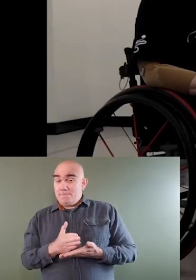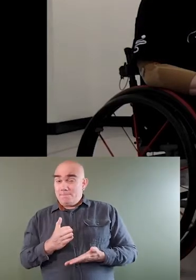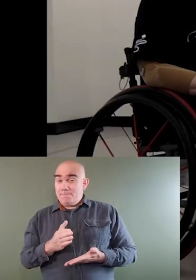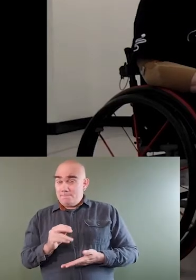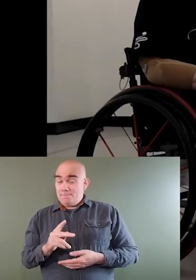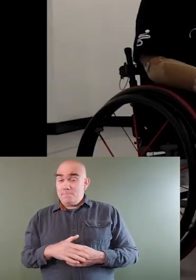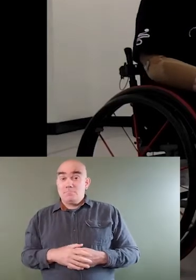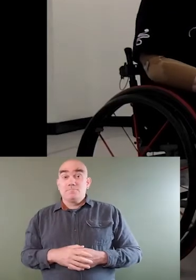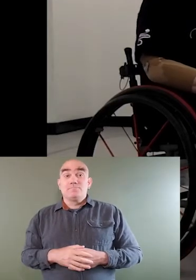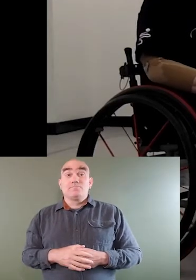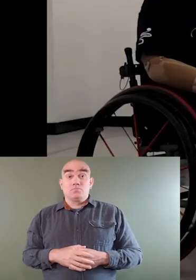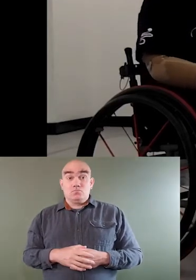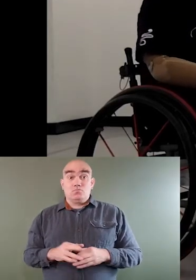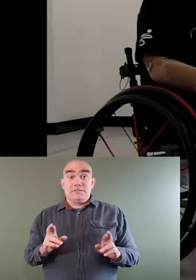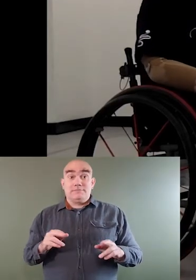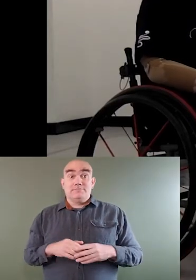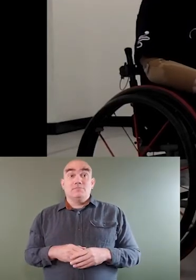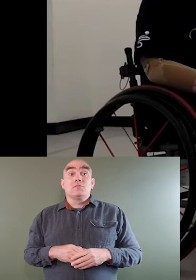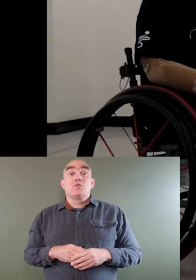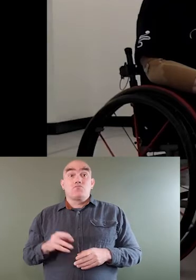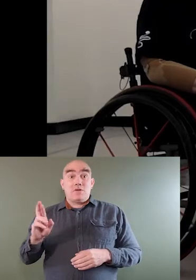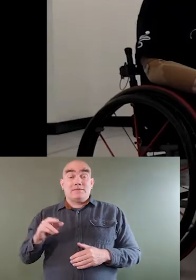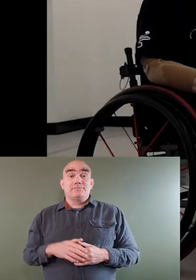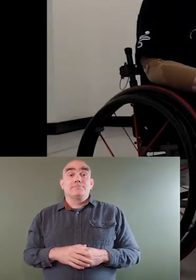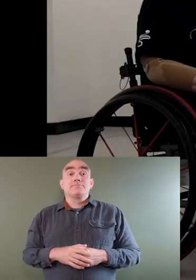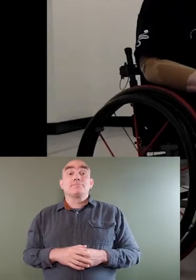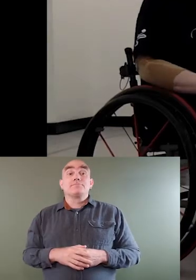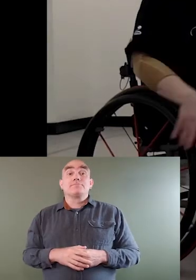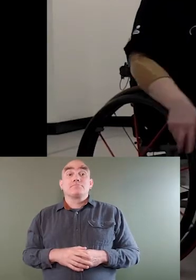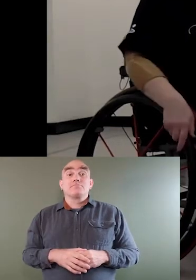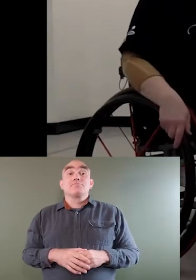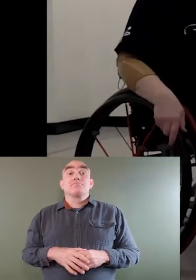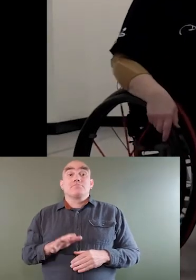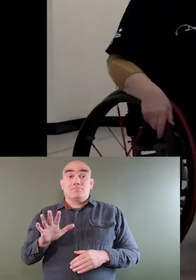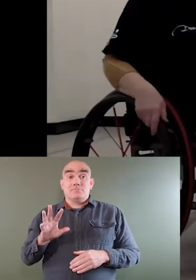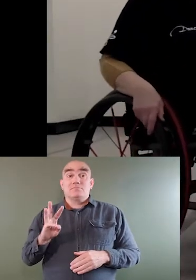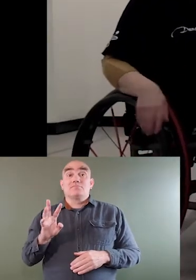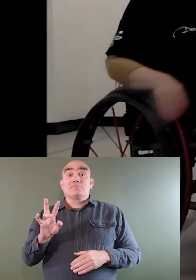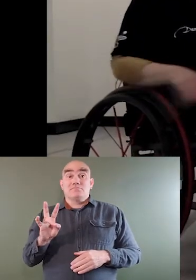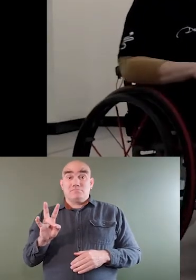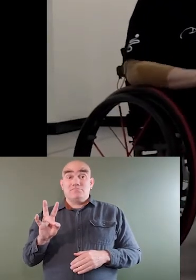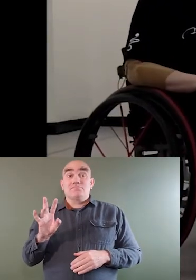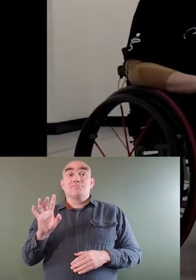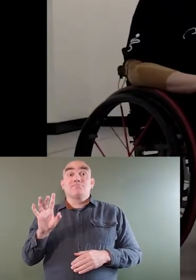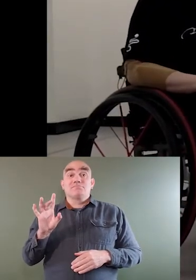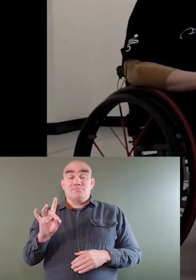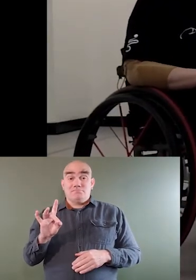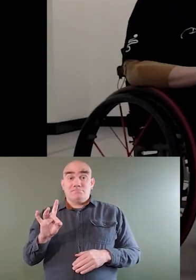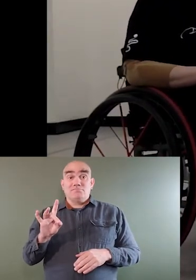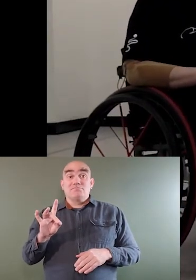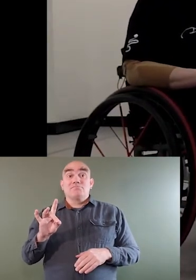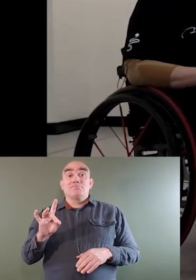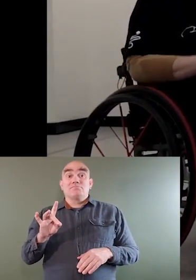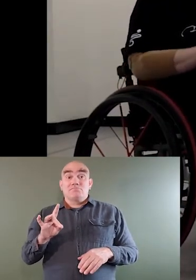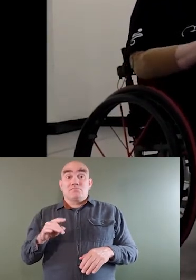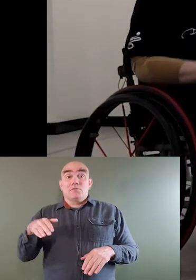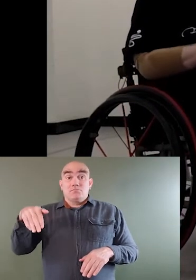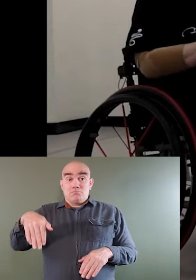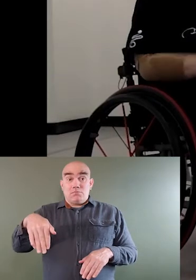stop. All right? Beginning on the right. 5, 6, 7,